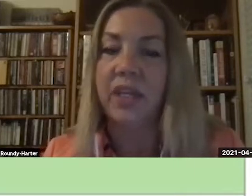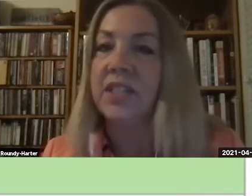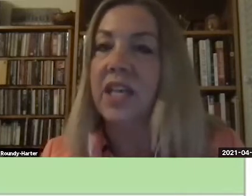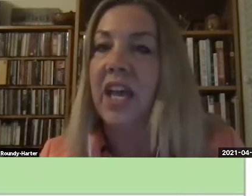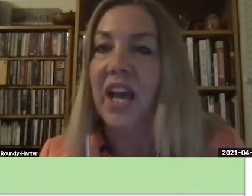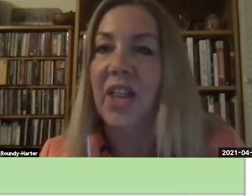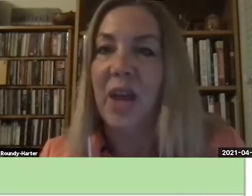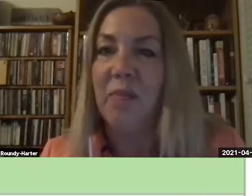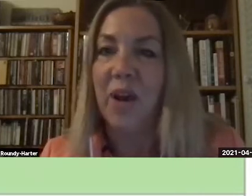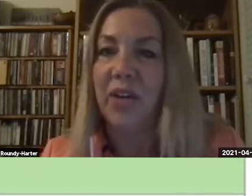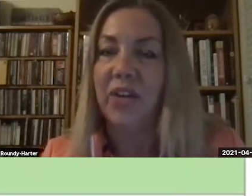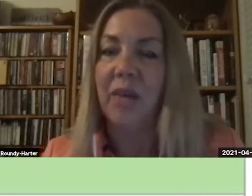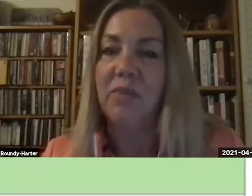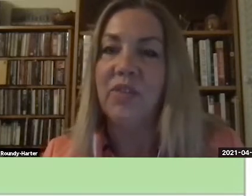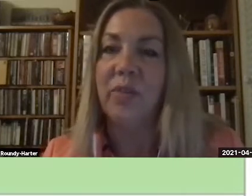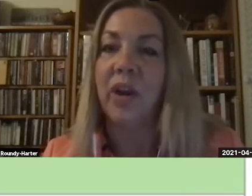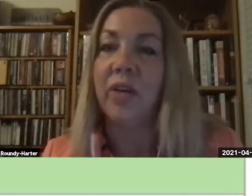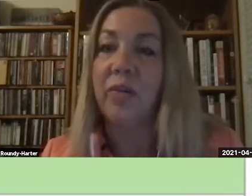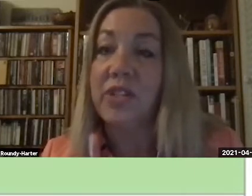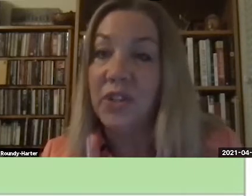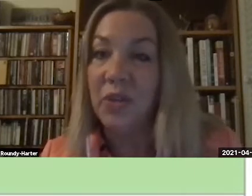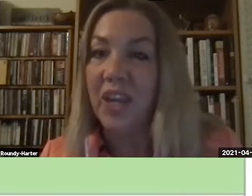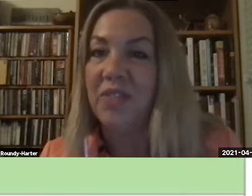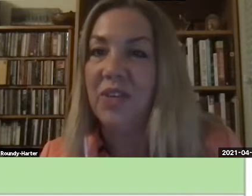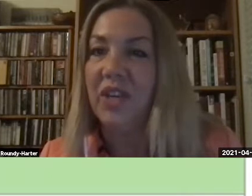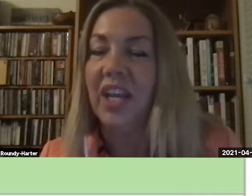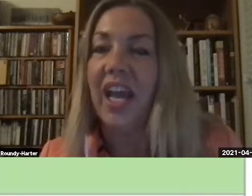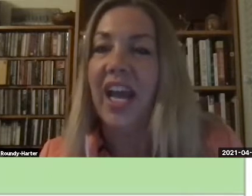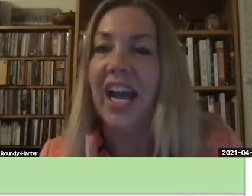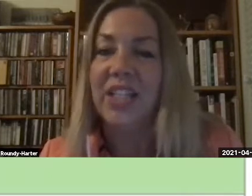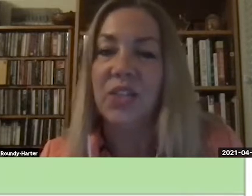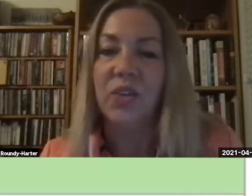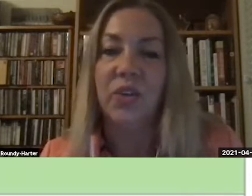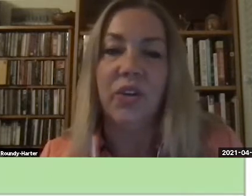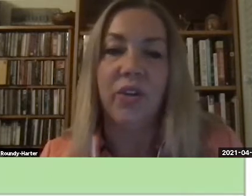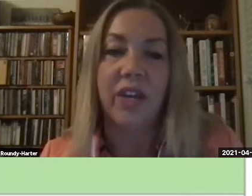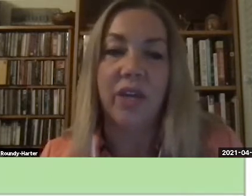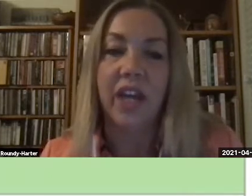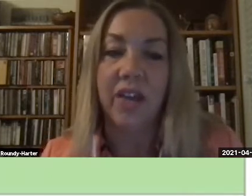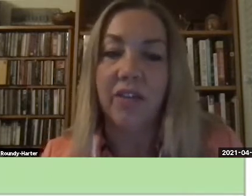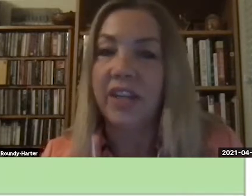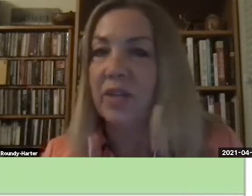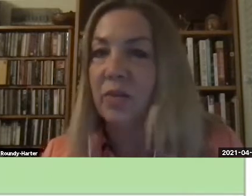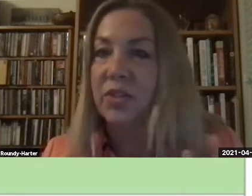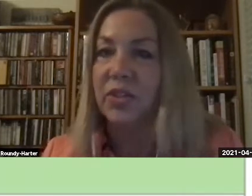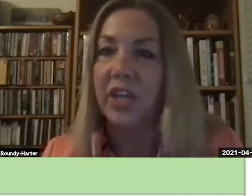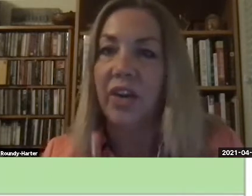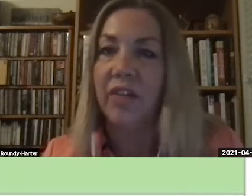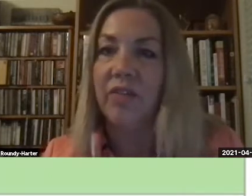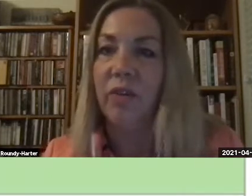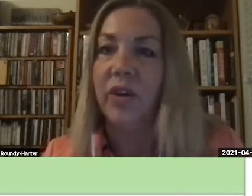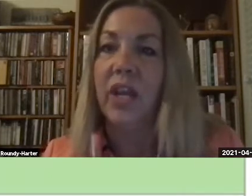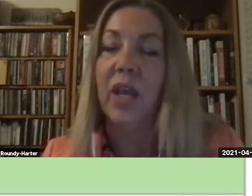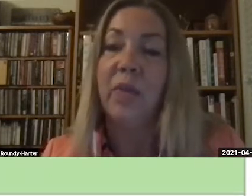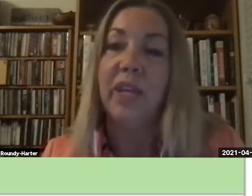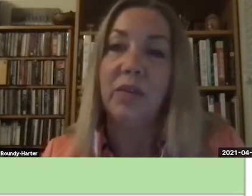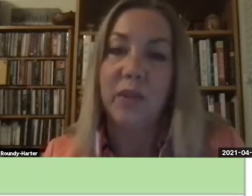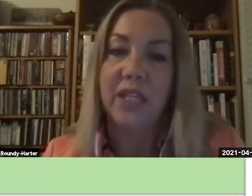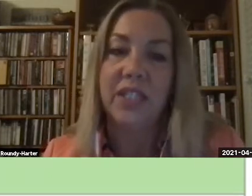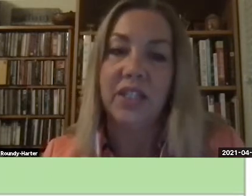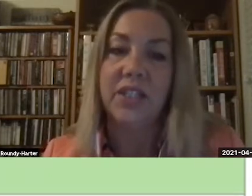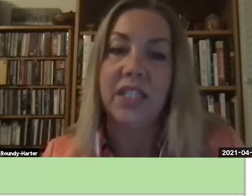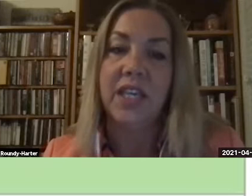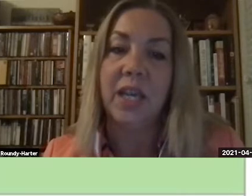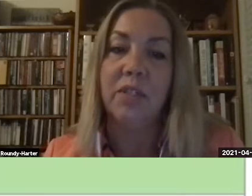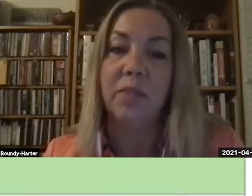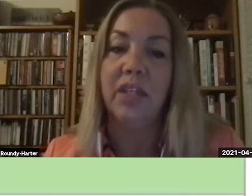6 weeks. That model comes from our original way of doing high school credit recovery that we're still carrying forward, but that was